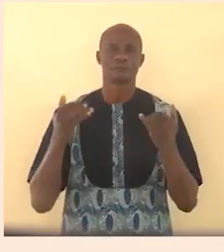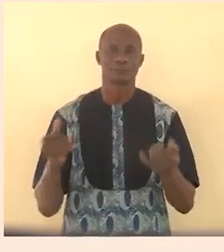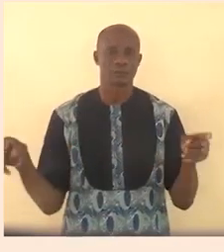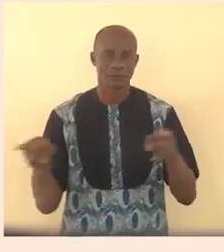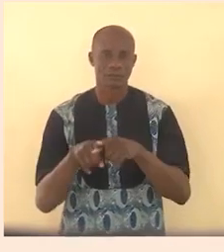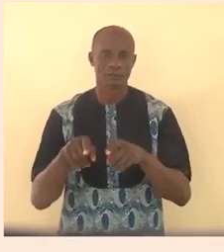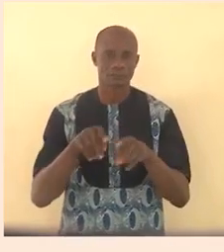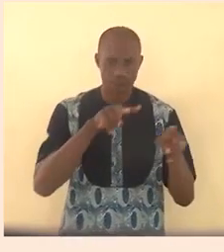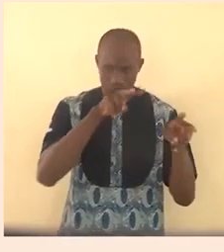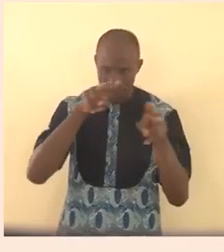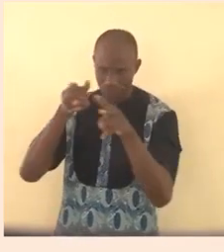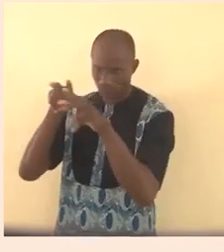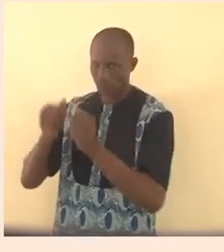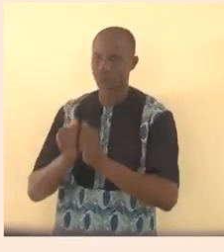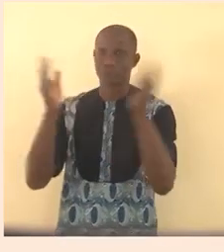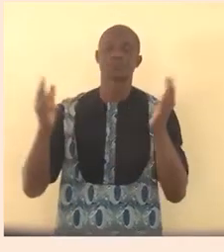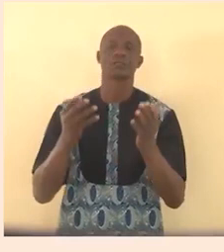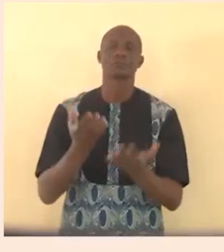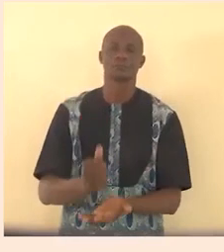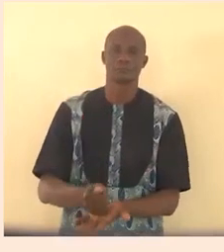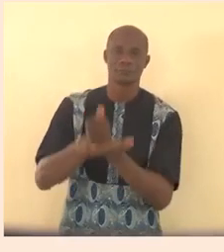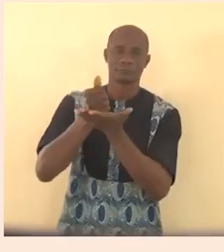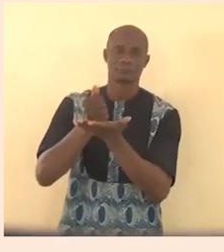Now, as we watch helplessly,